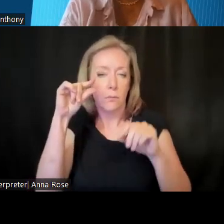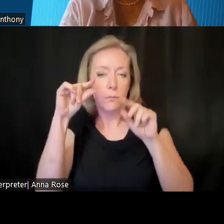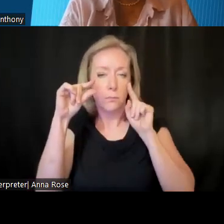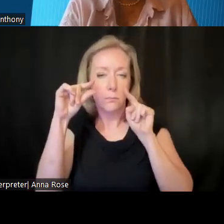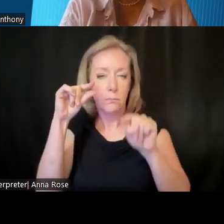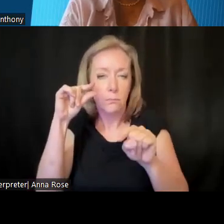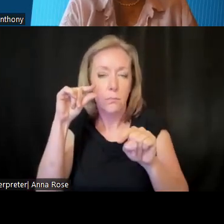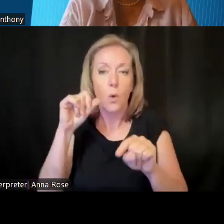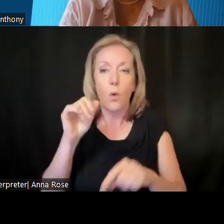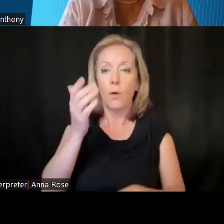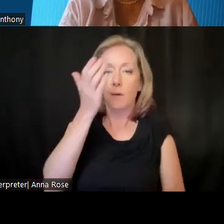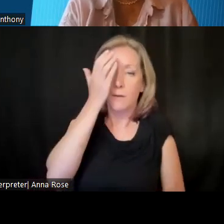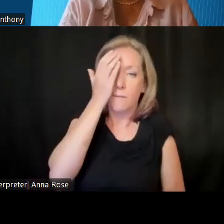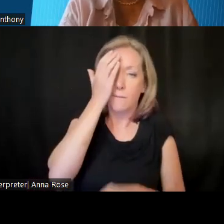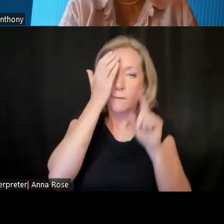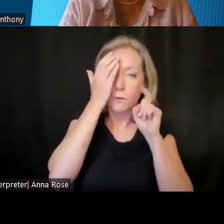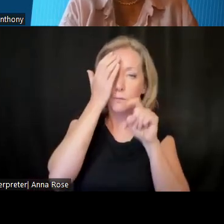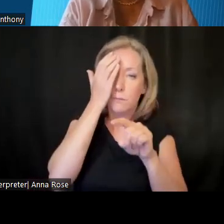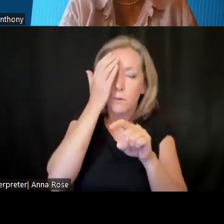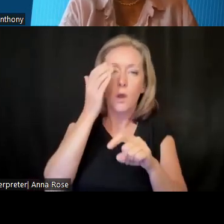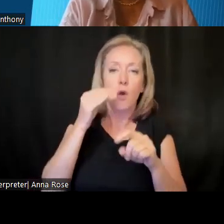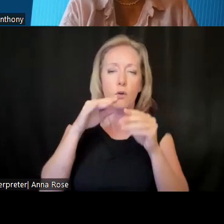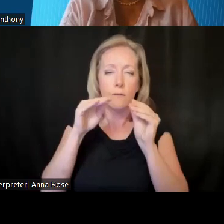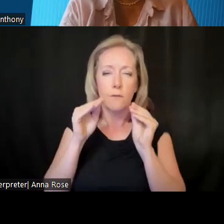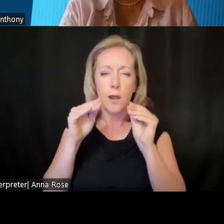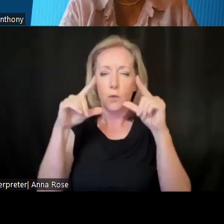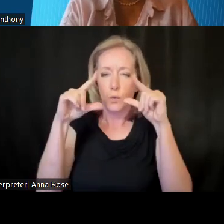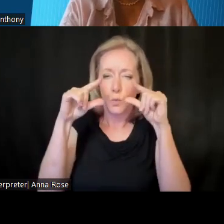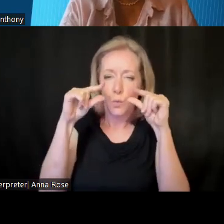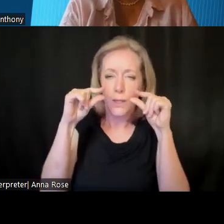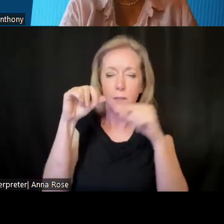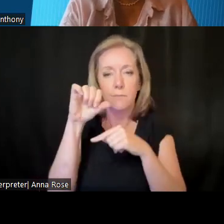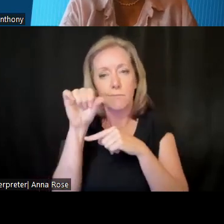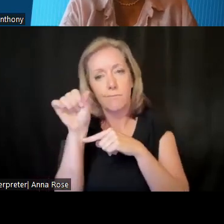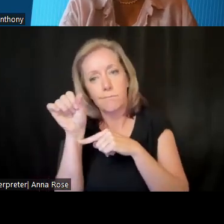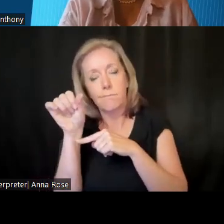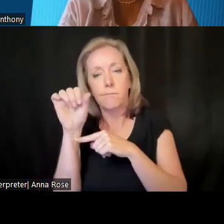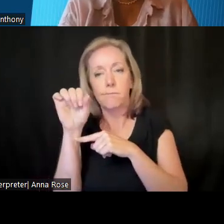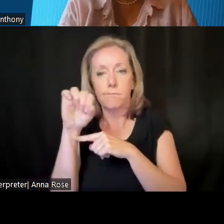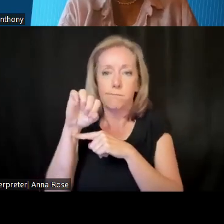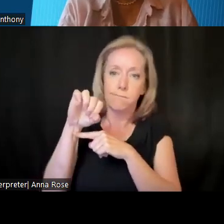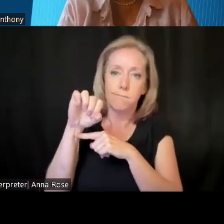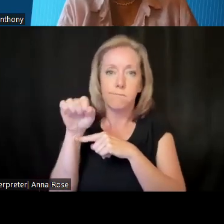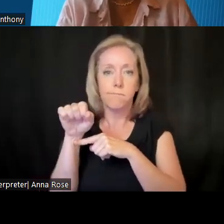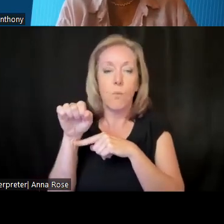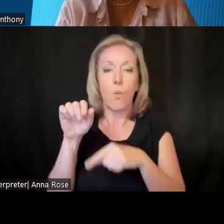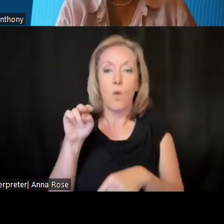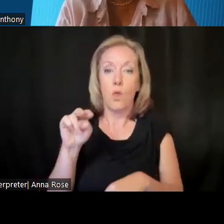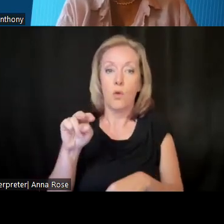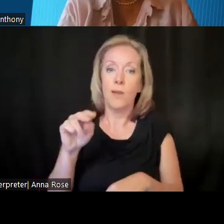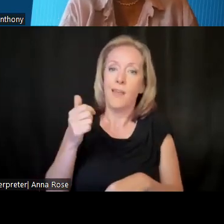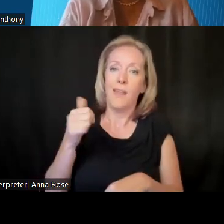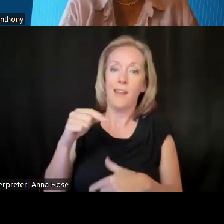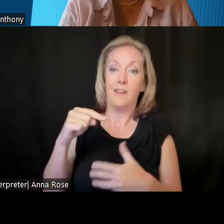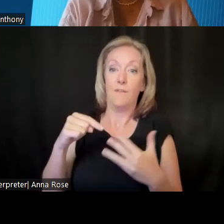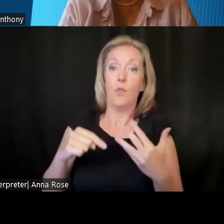something, or covers an eye, or frowns, or squints, or tilts, or turns ahead. When we see any of